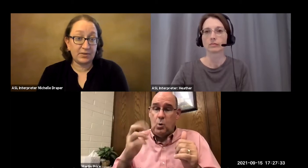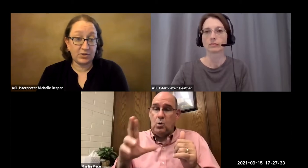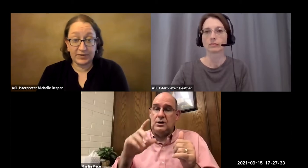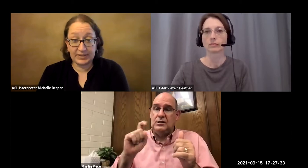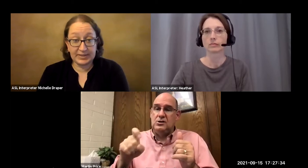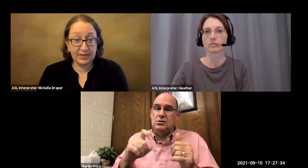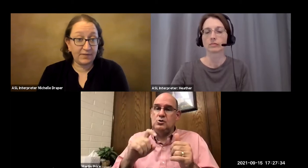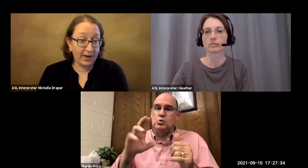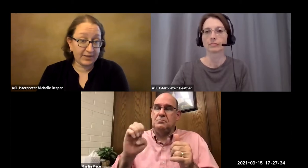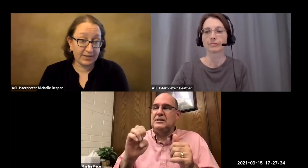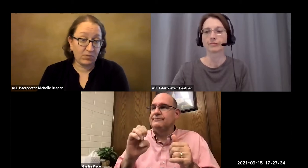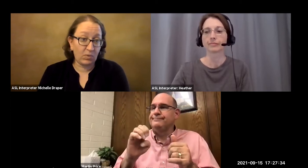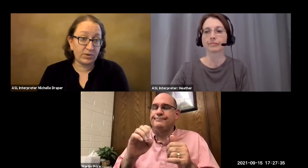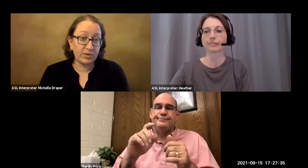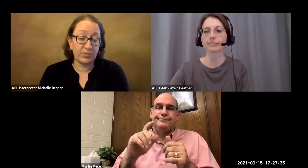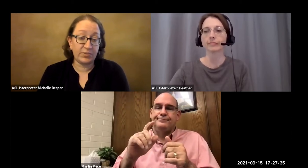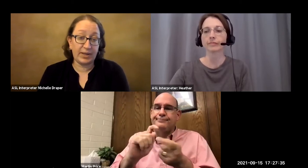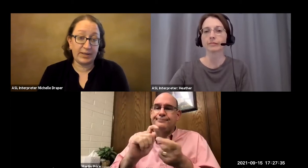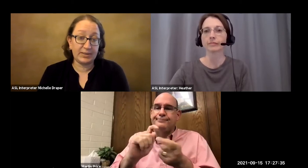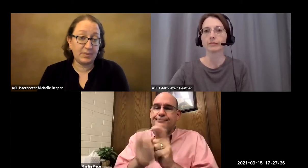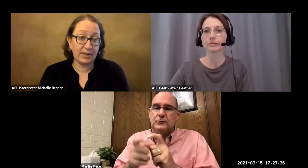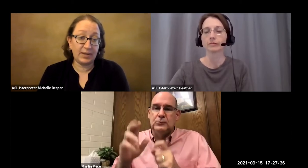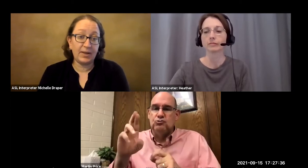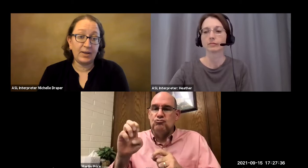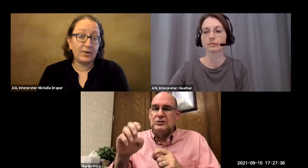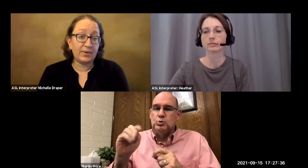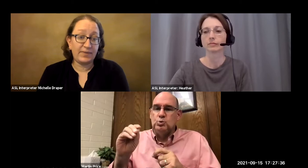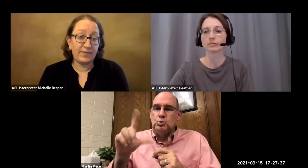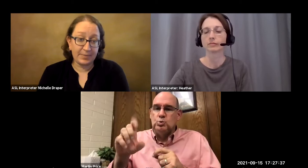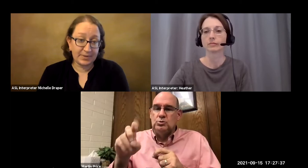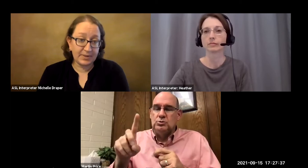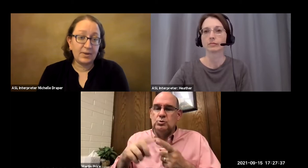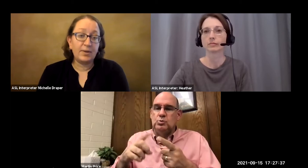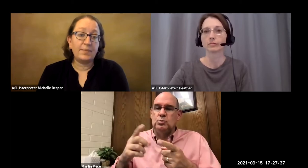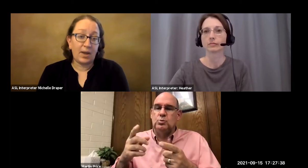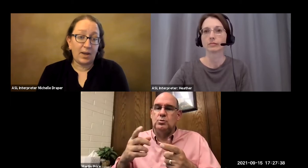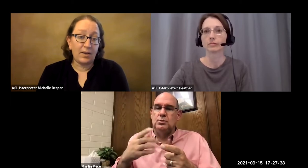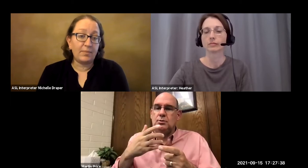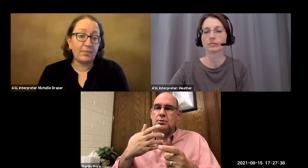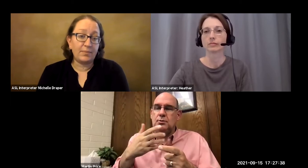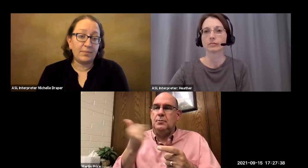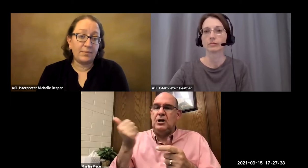some services still effective, or do they need to be revamped?